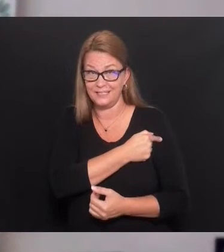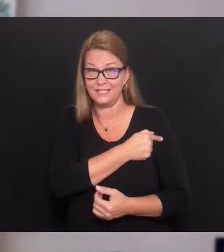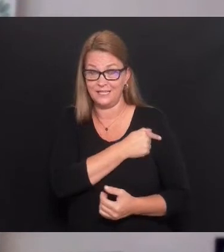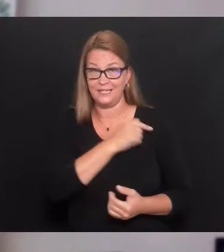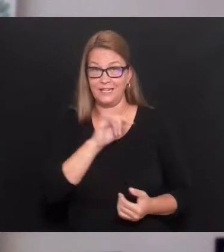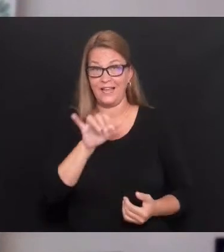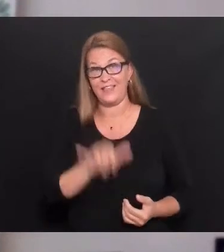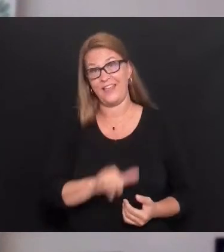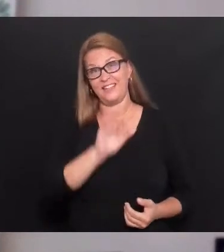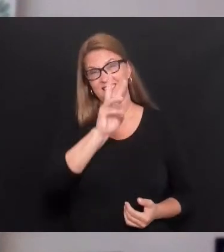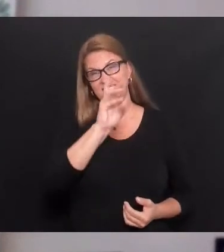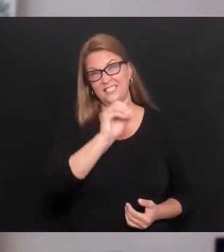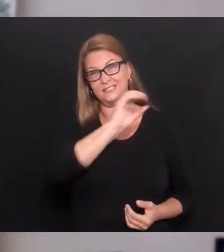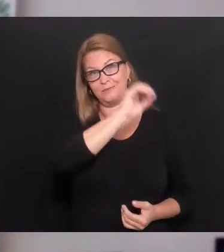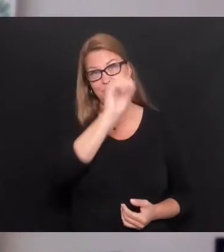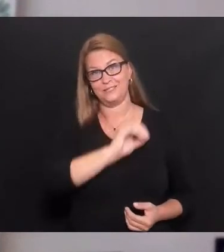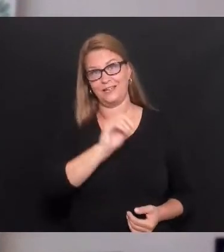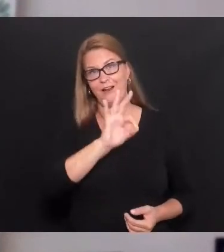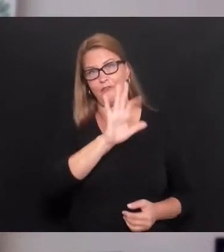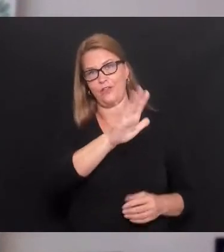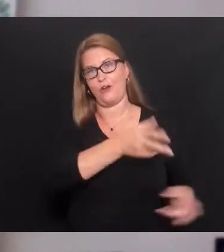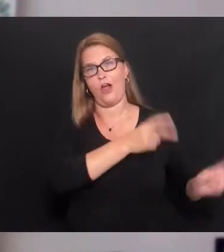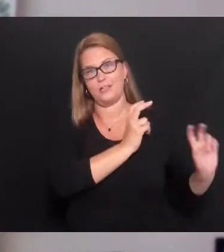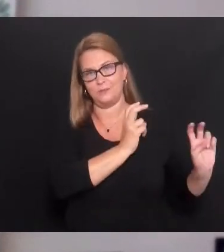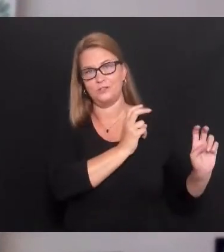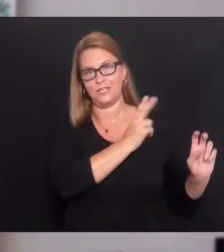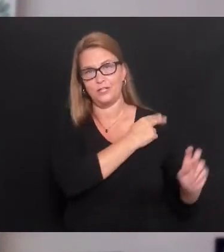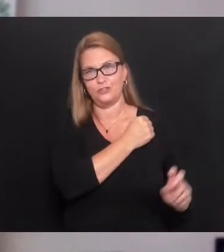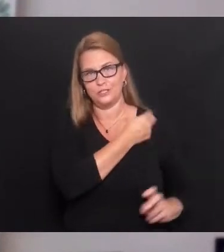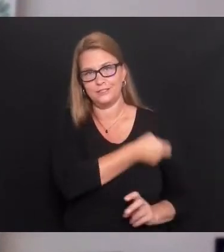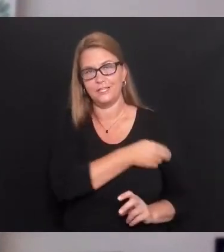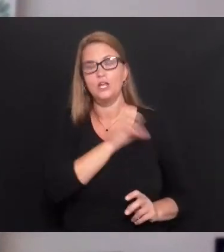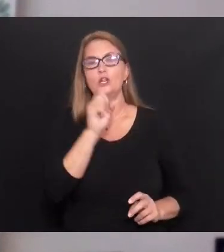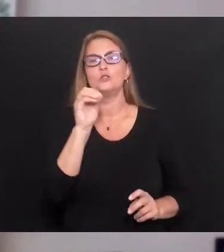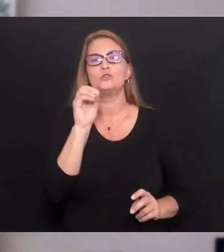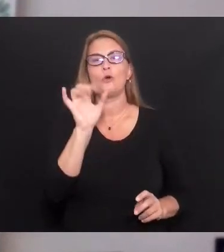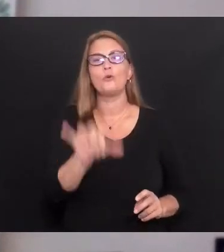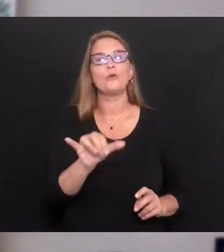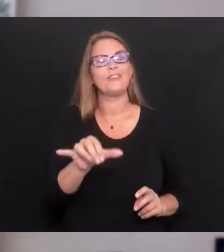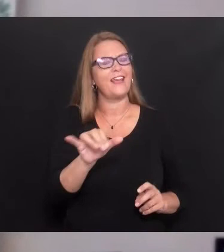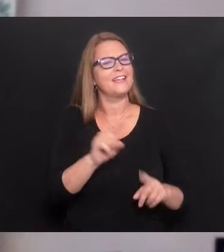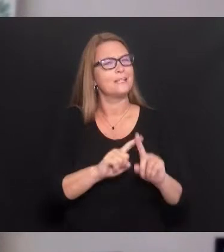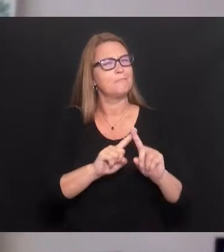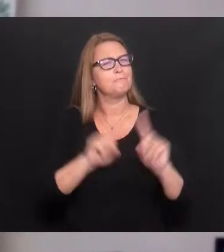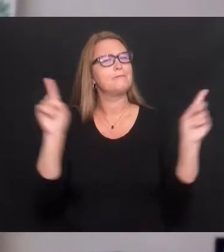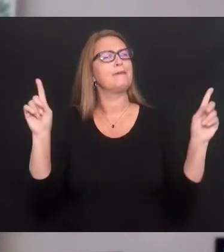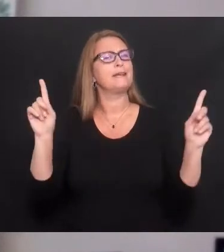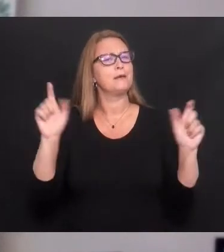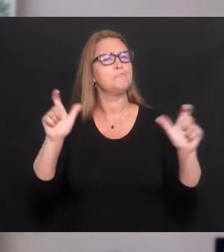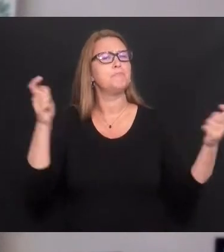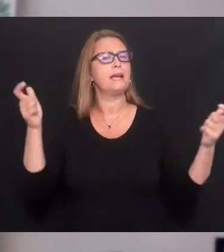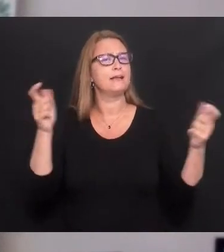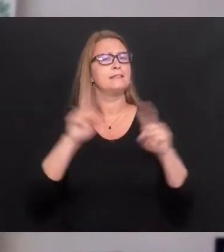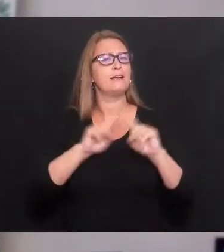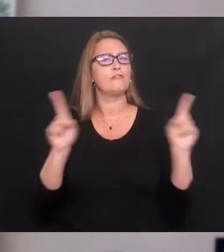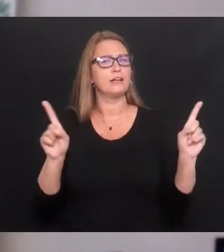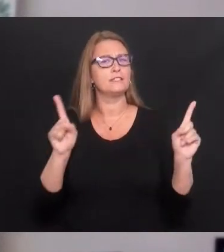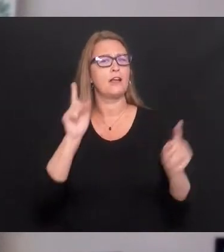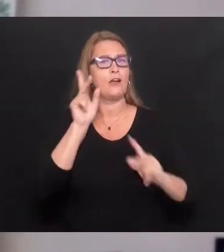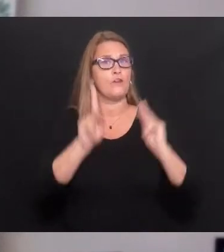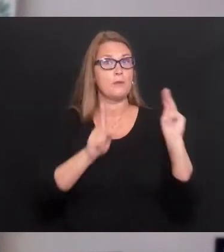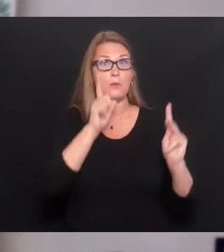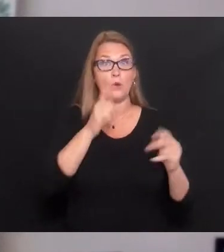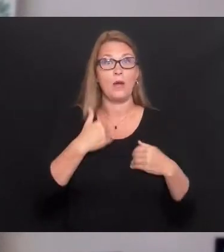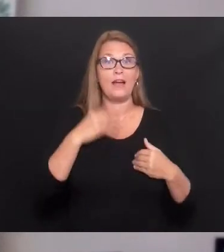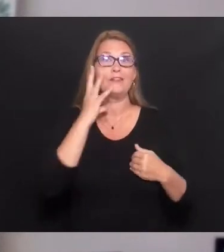over 60% of their hospitalizations. So they saw a real turn from people who had severe complications